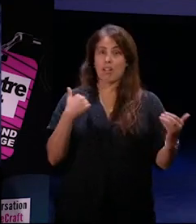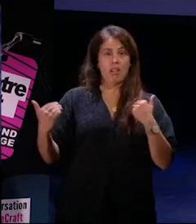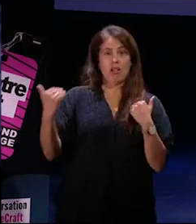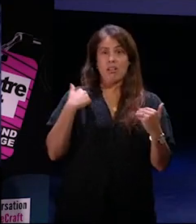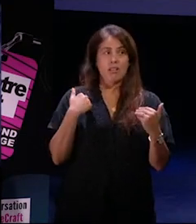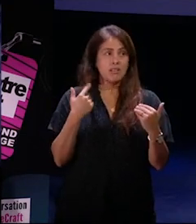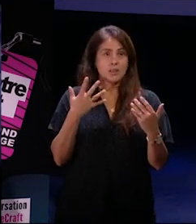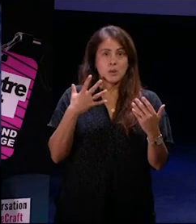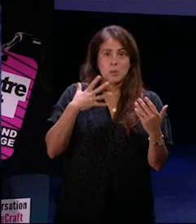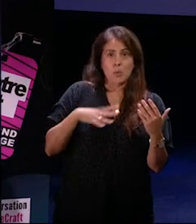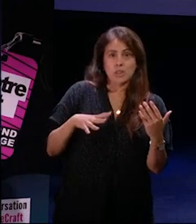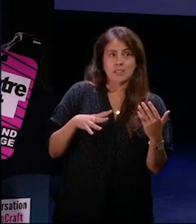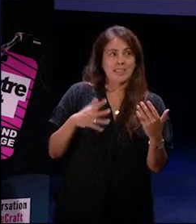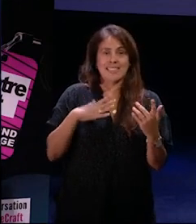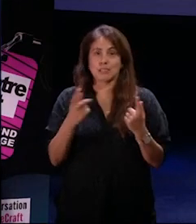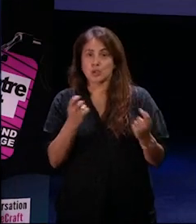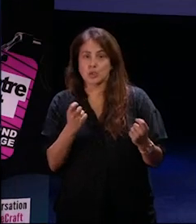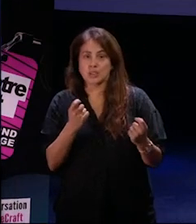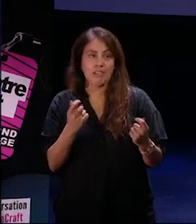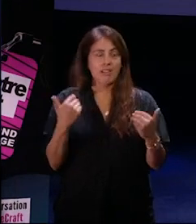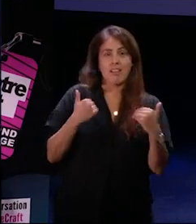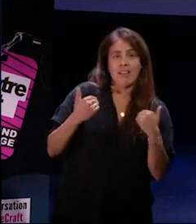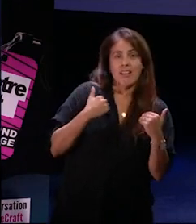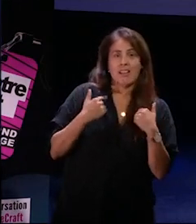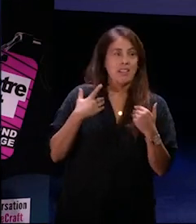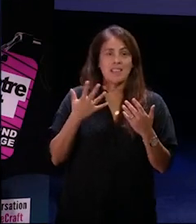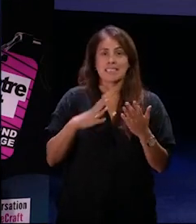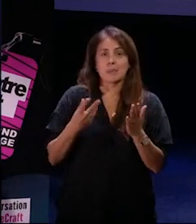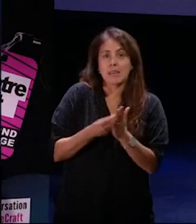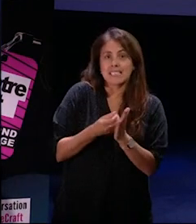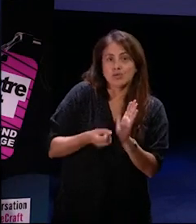require, need a producer, money to raise.